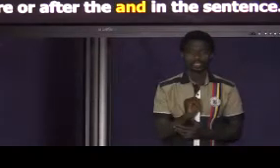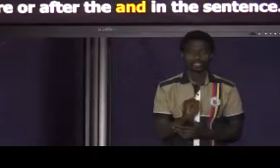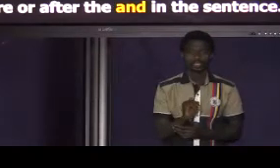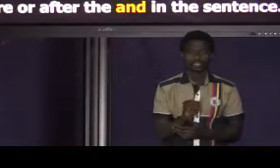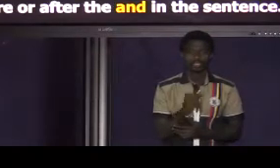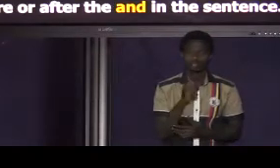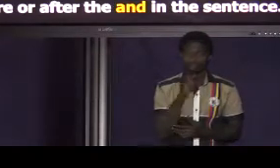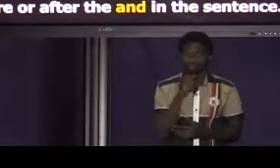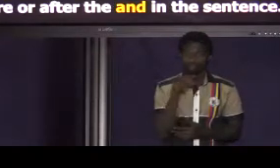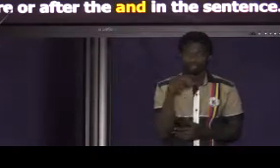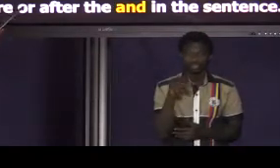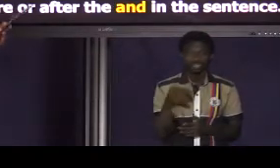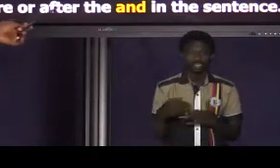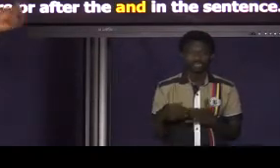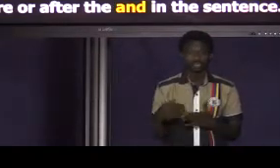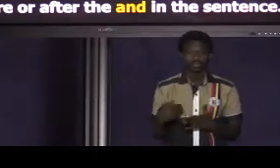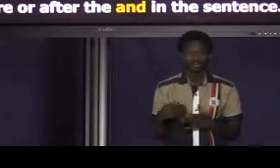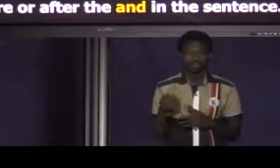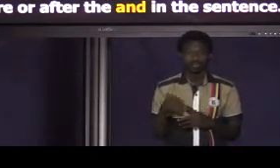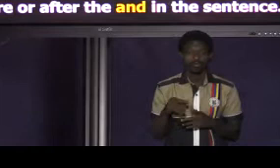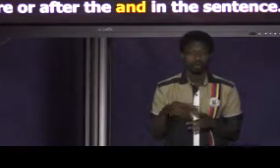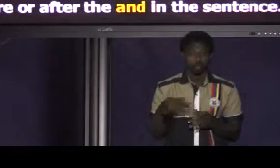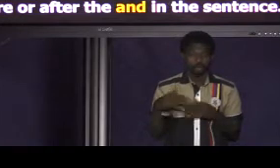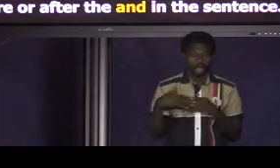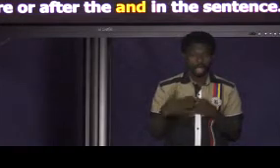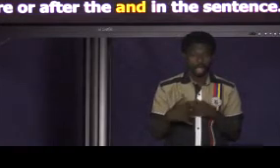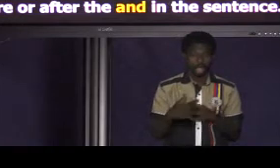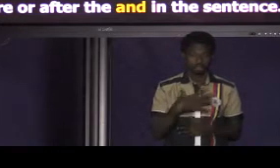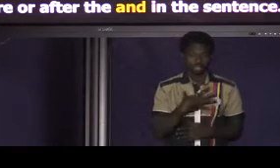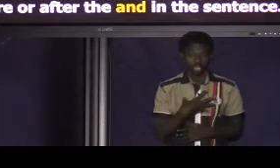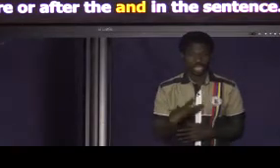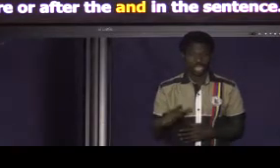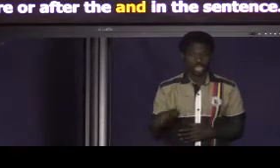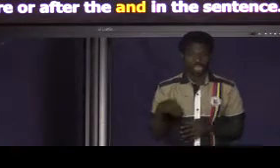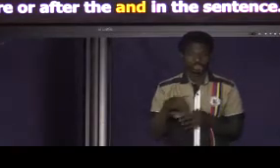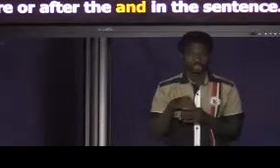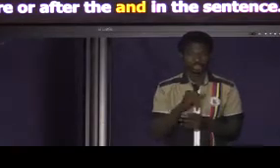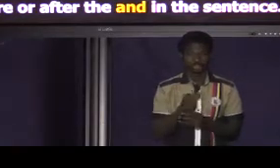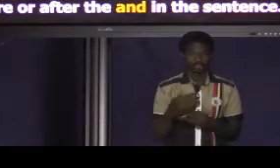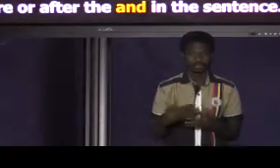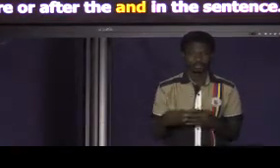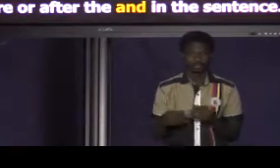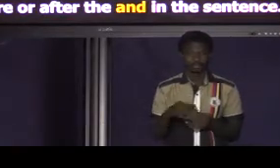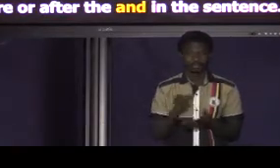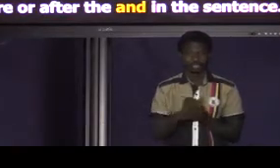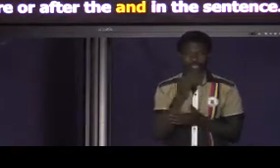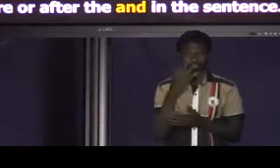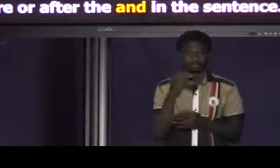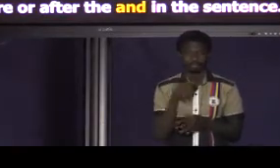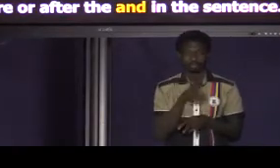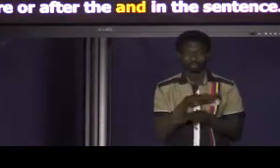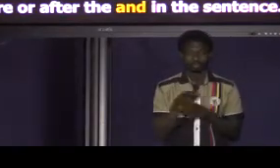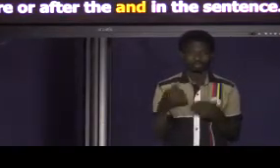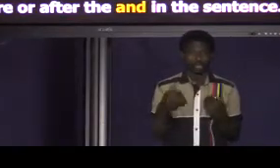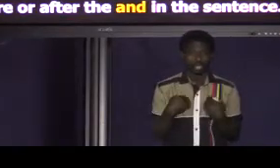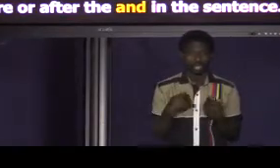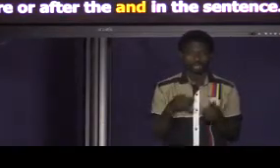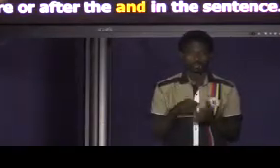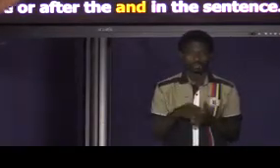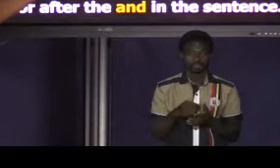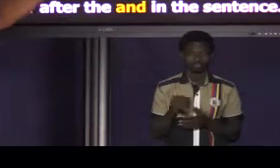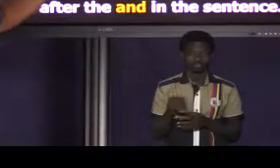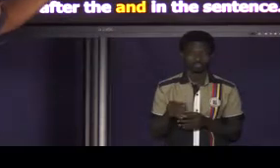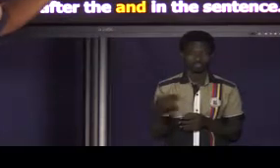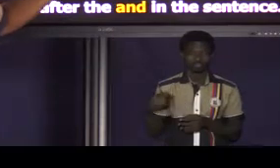however, not needed before or after the and in the sentence. That's why you don't have a comma here. We brought